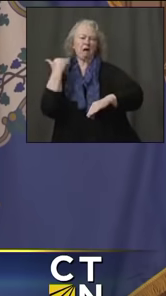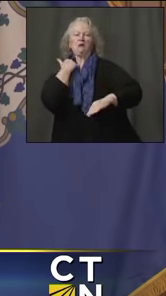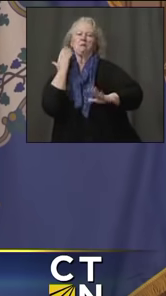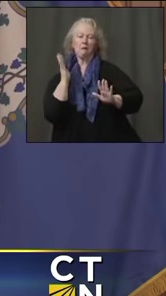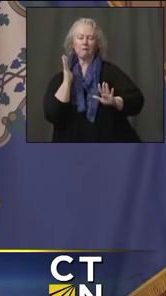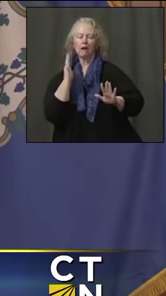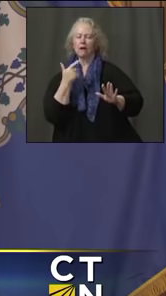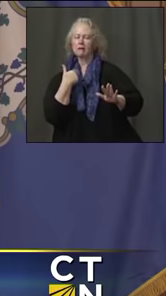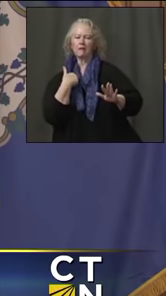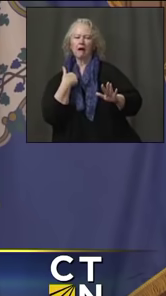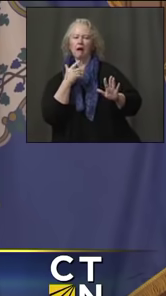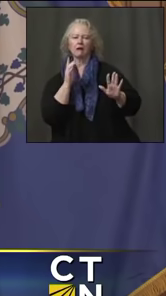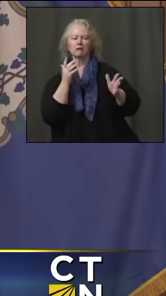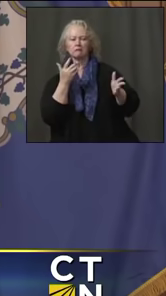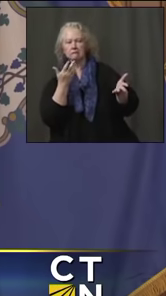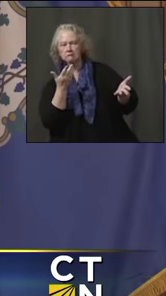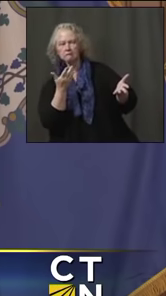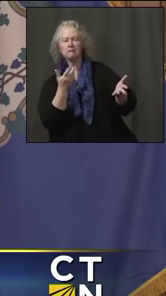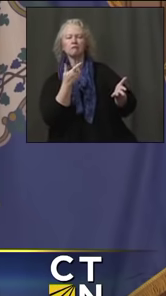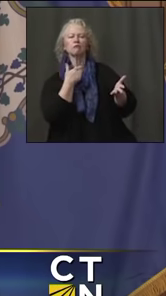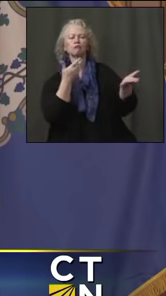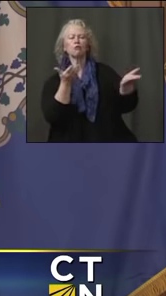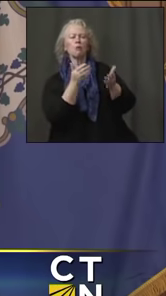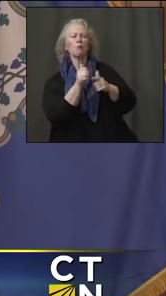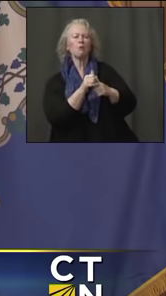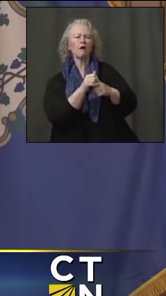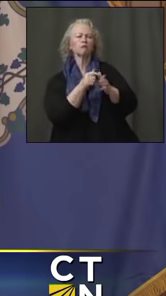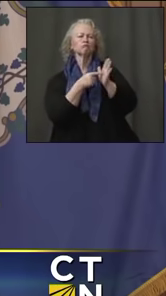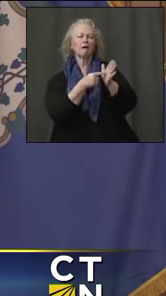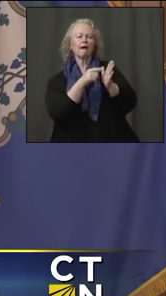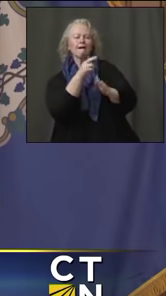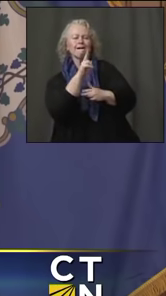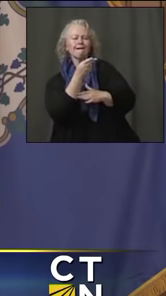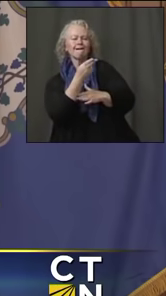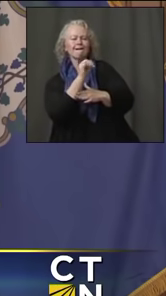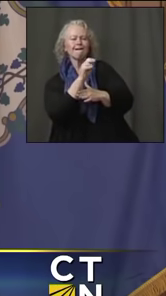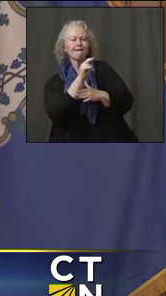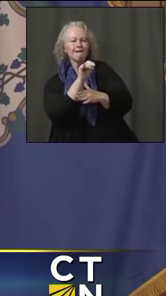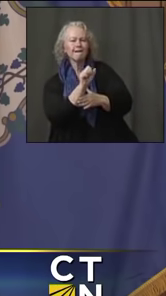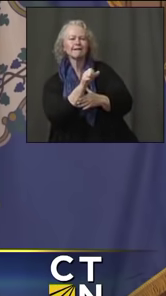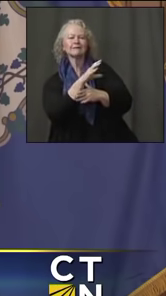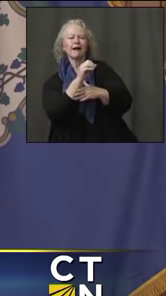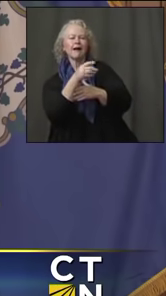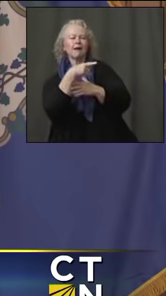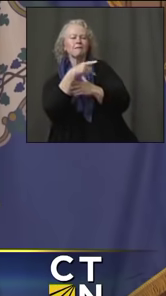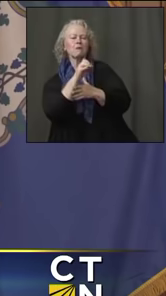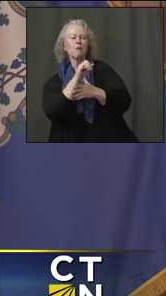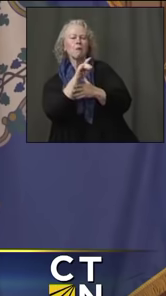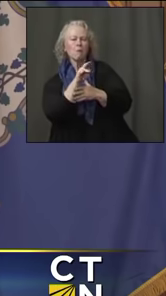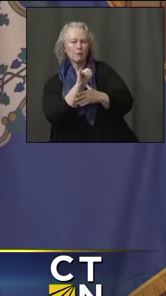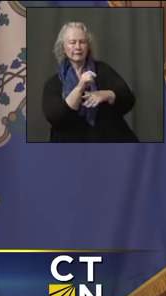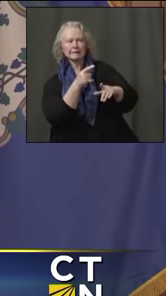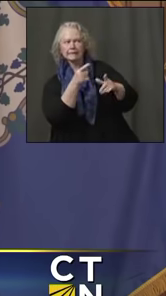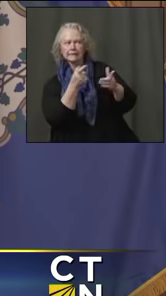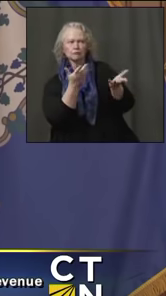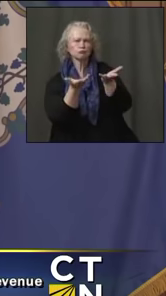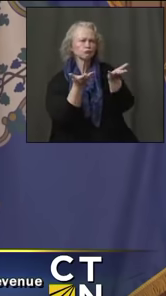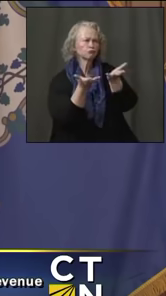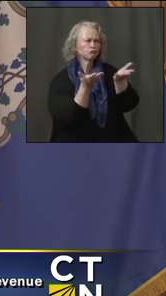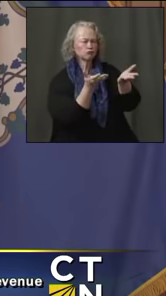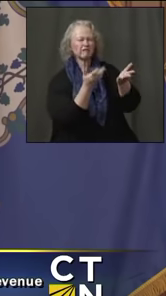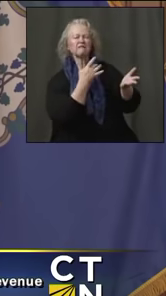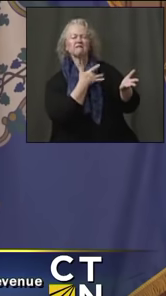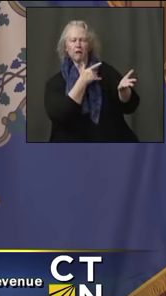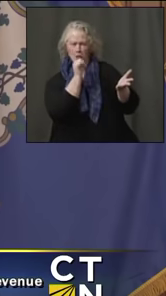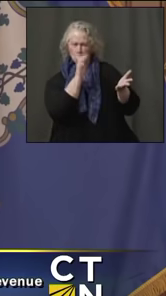with Speaker Pelosi. They feel that aid to the states and localities will be part of the next supplemental,